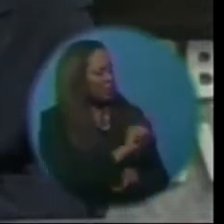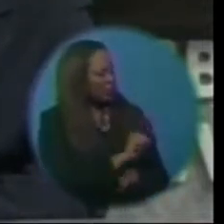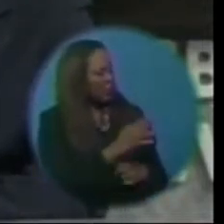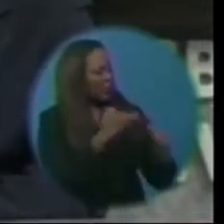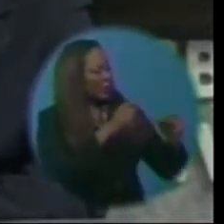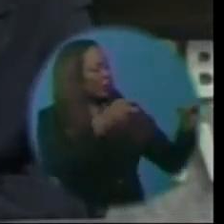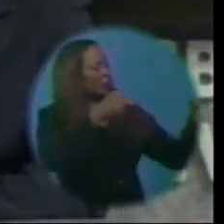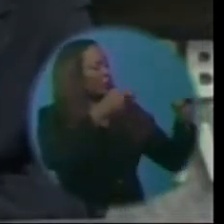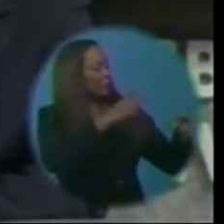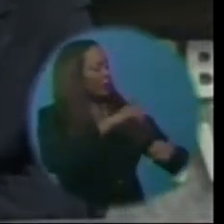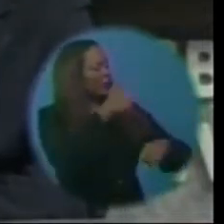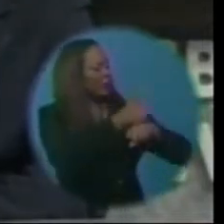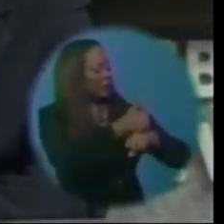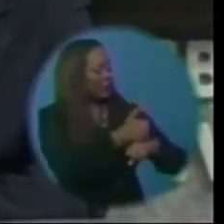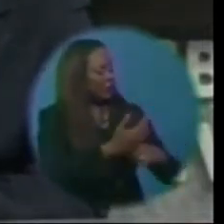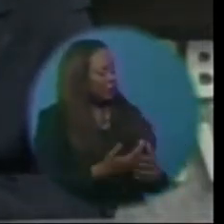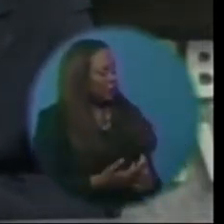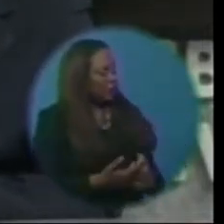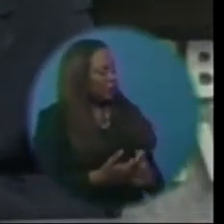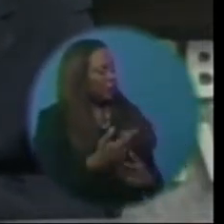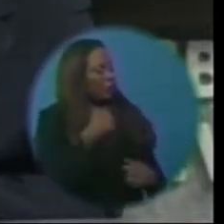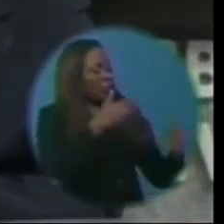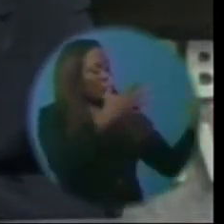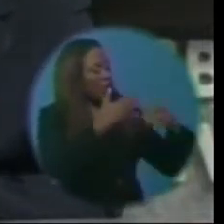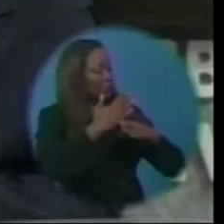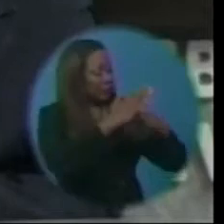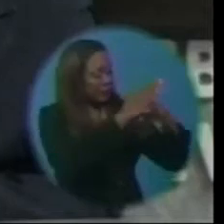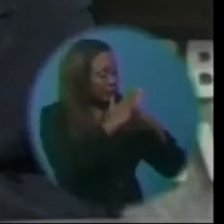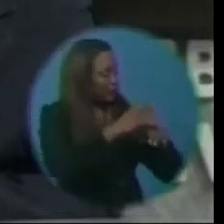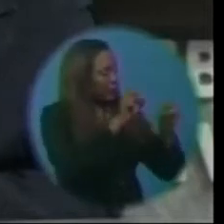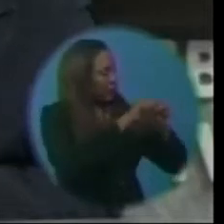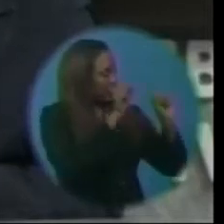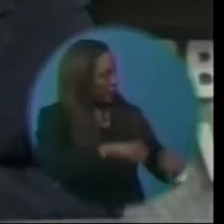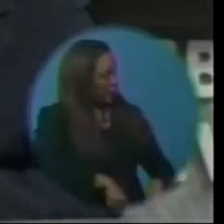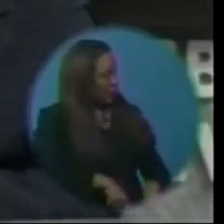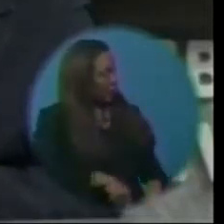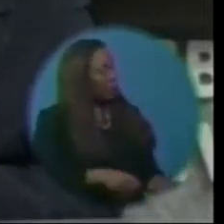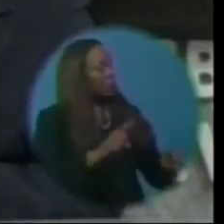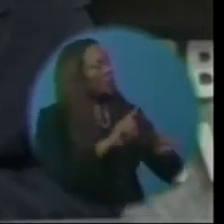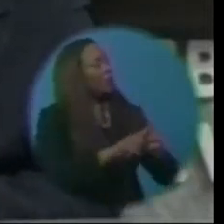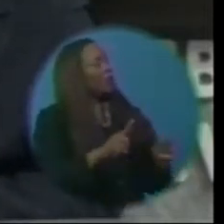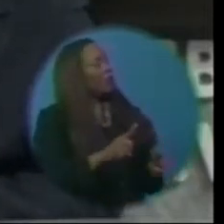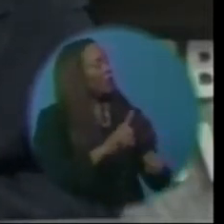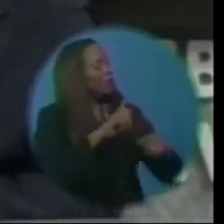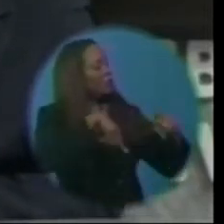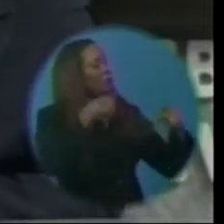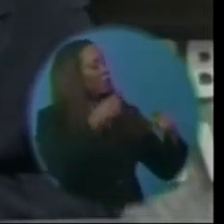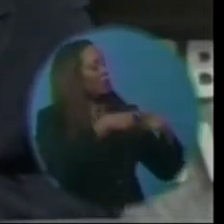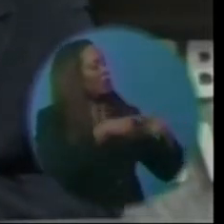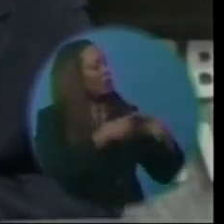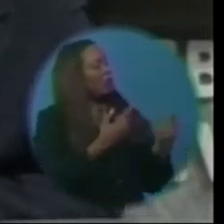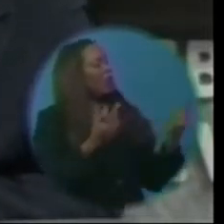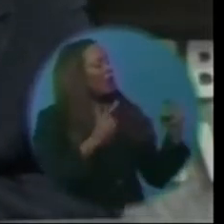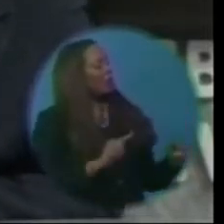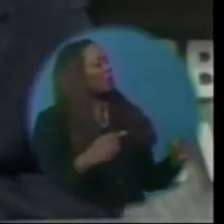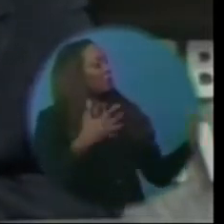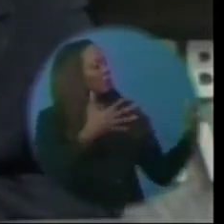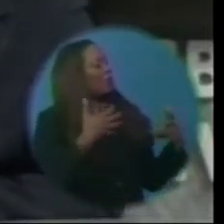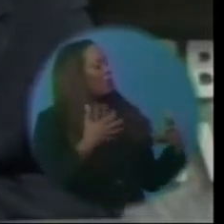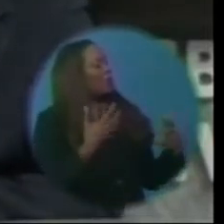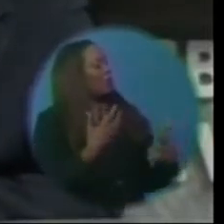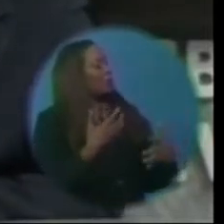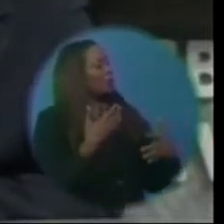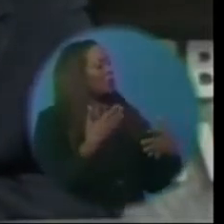that because of a security issue and to protect the systems. So we in the habit, once this happens, we go around to each of our stations